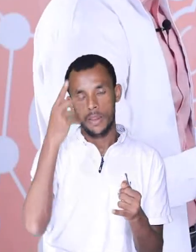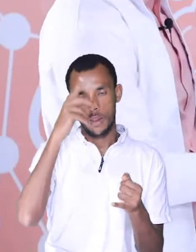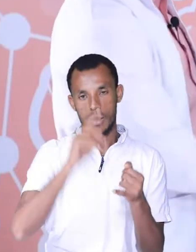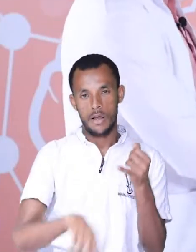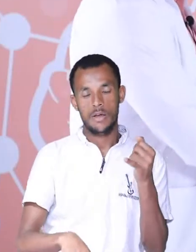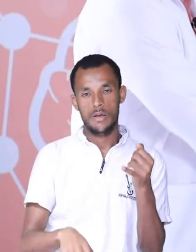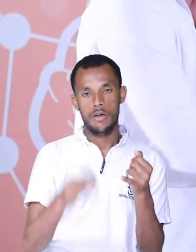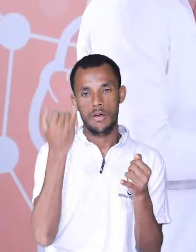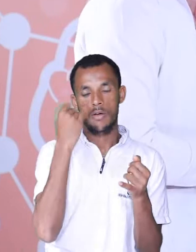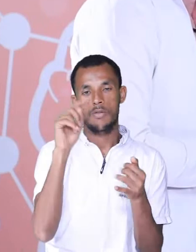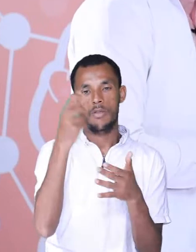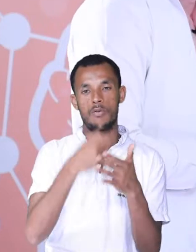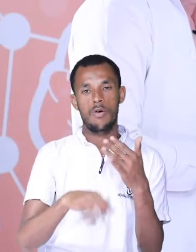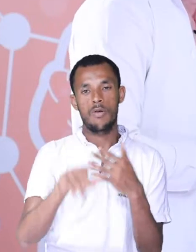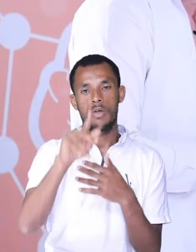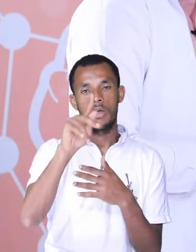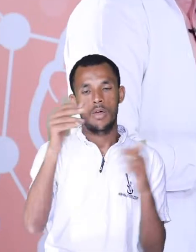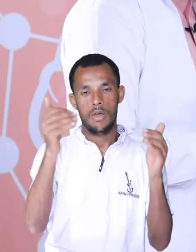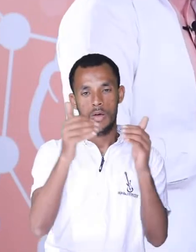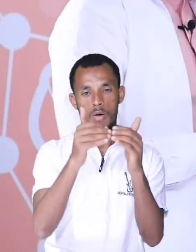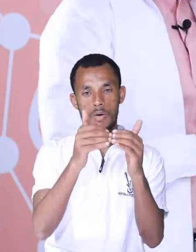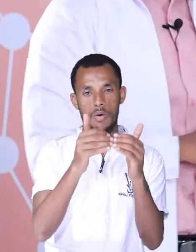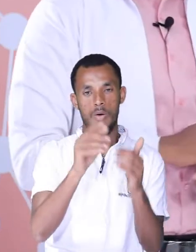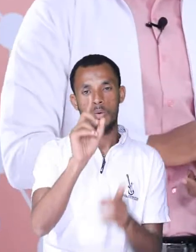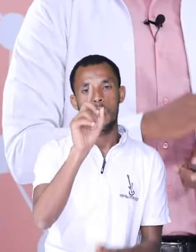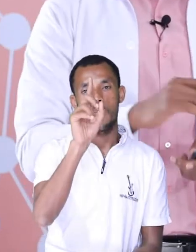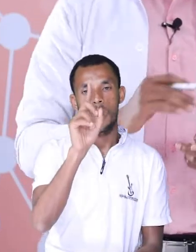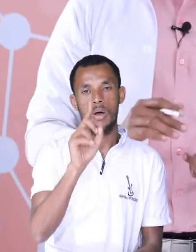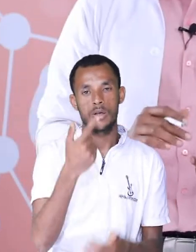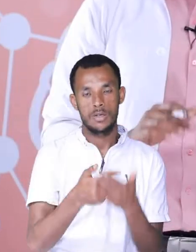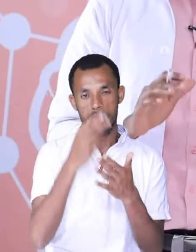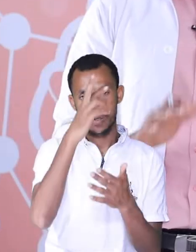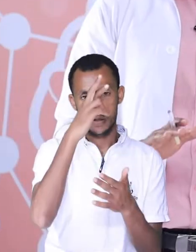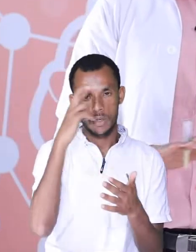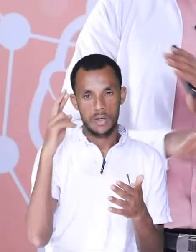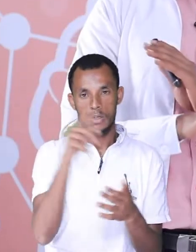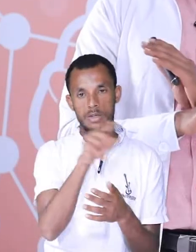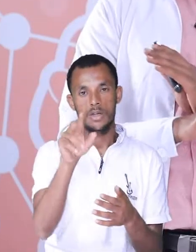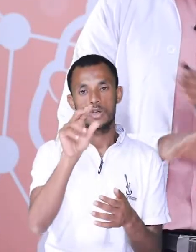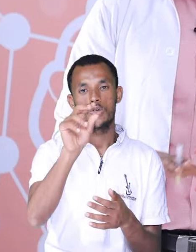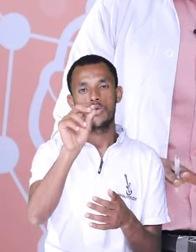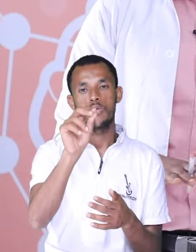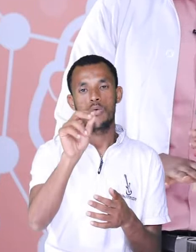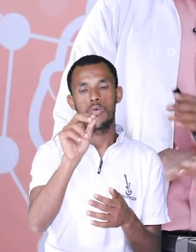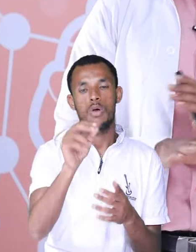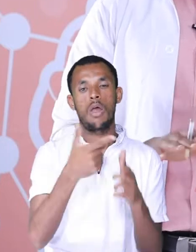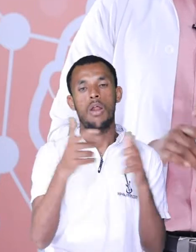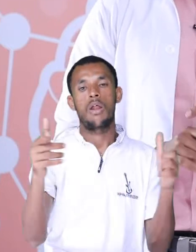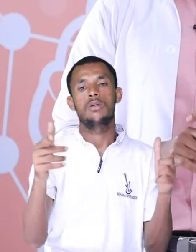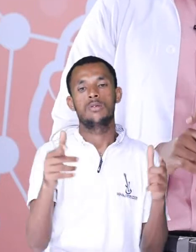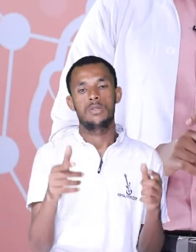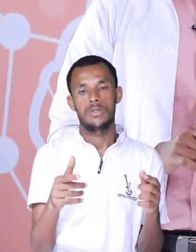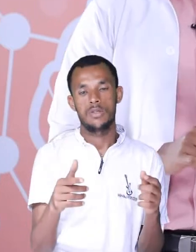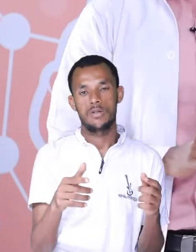one, if the value of K is equal to 1. In this case, there is no an enlargement